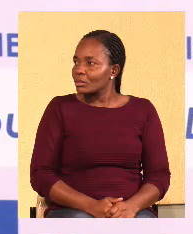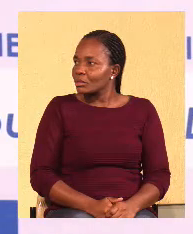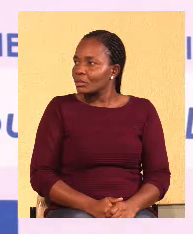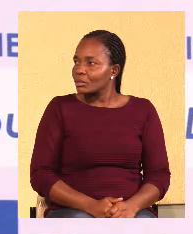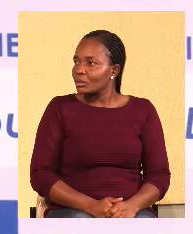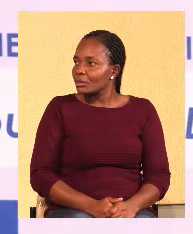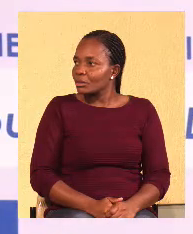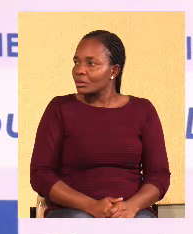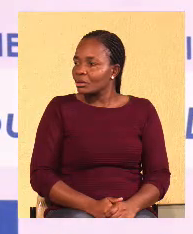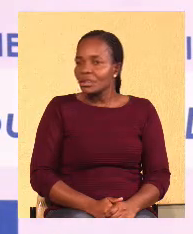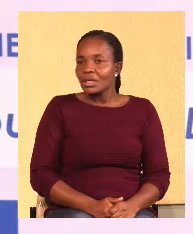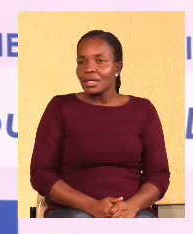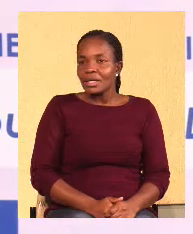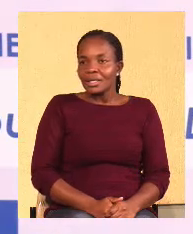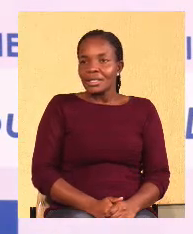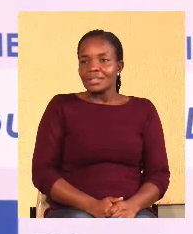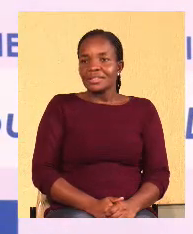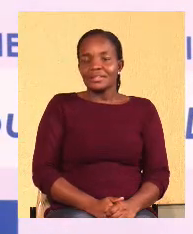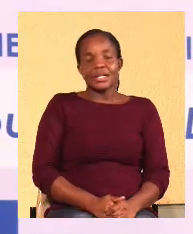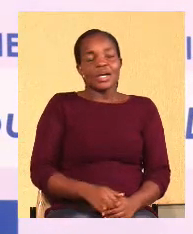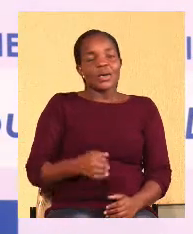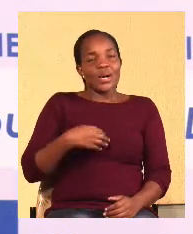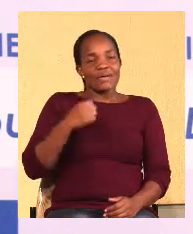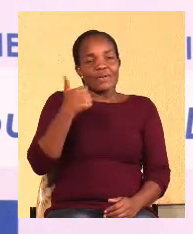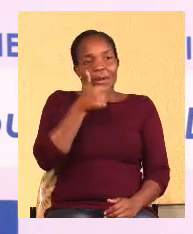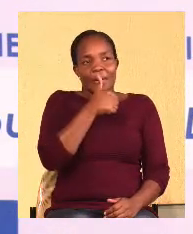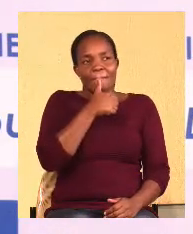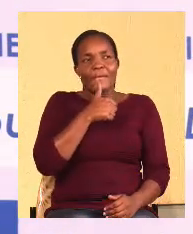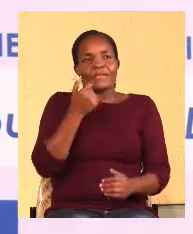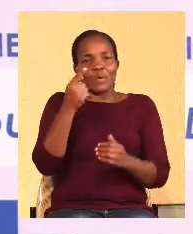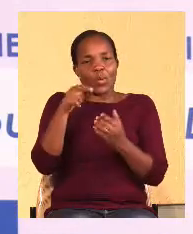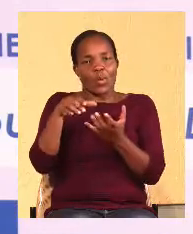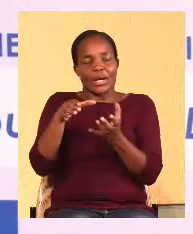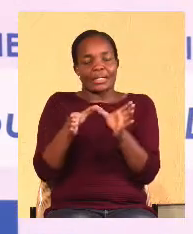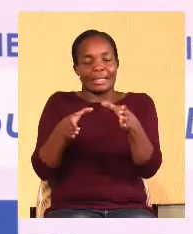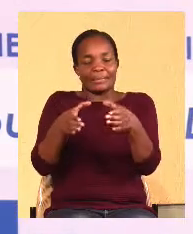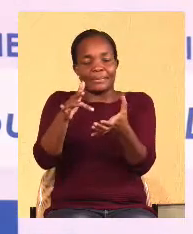admirer club. It will probably make you very proud, but